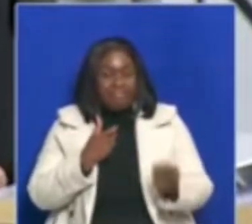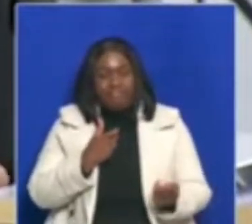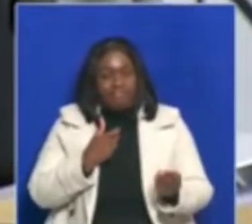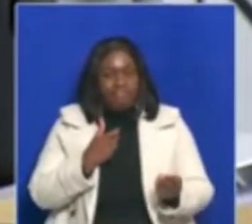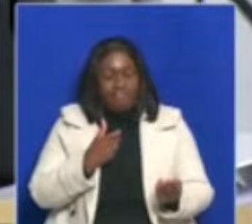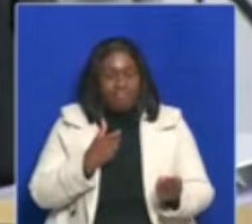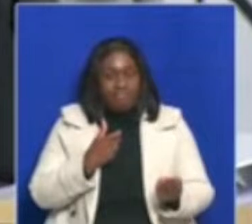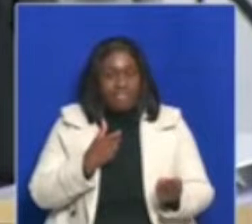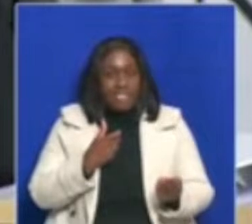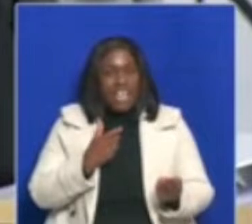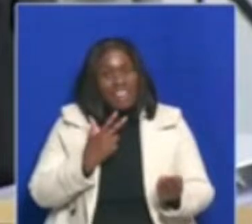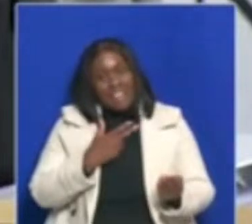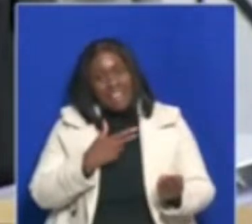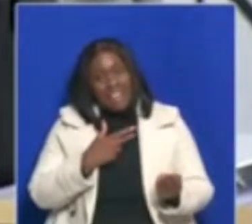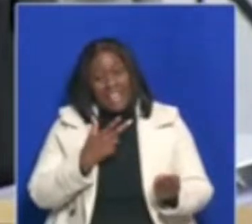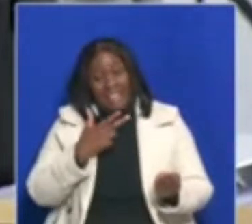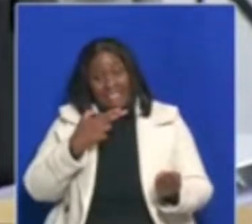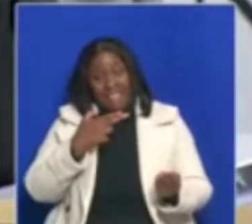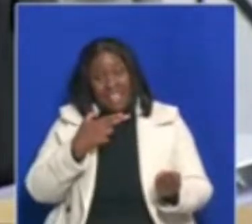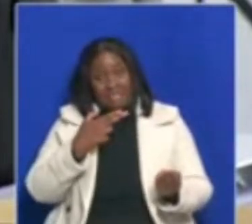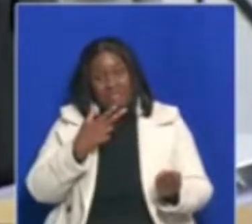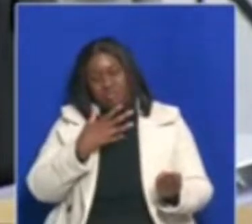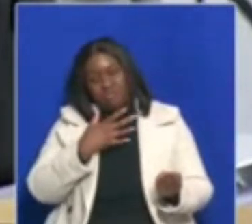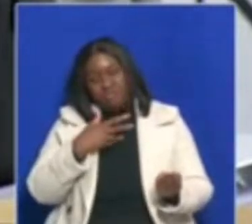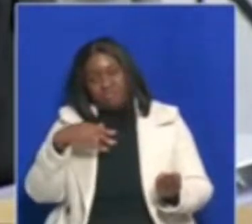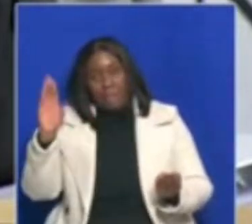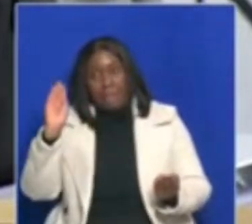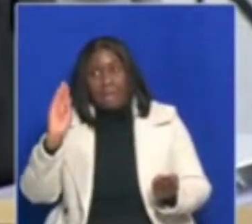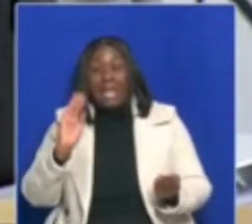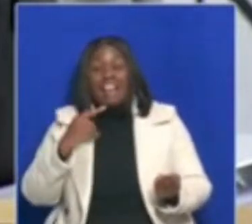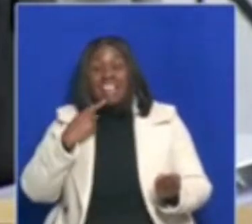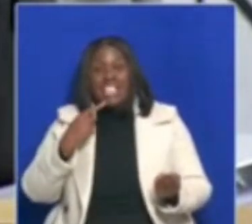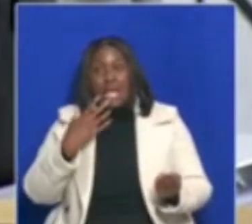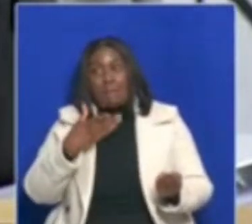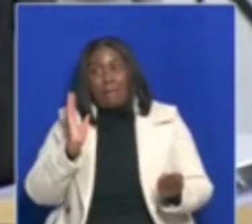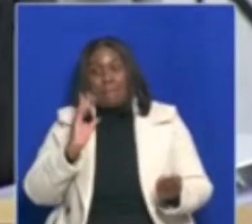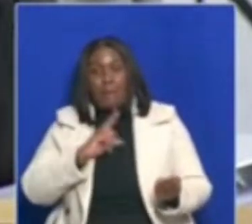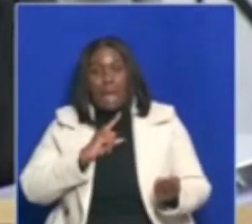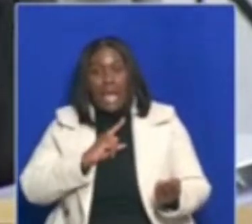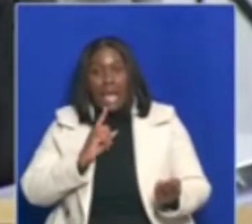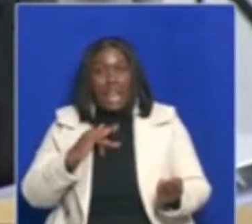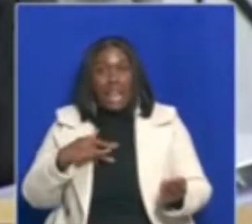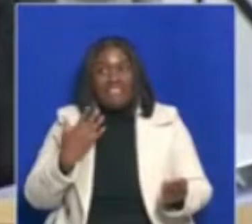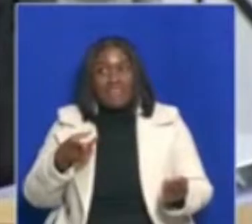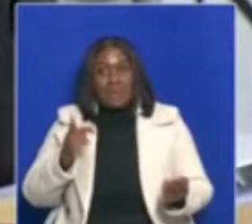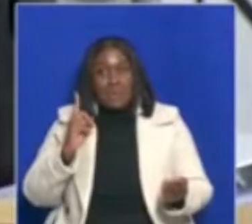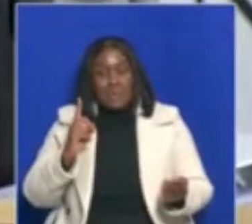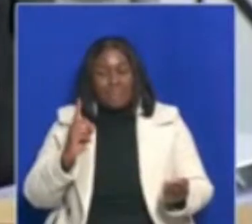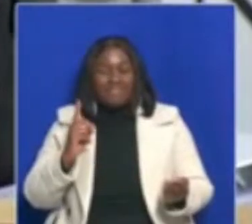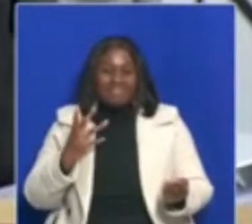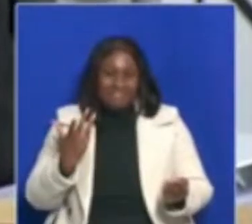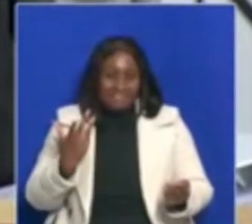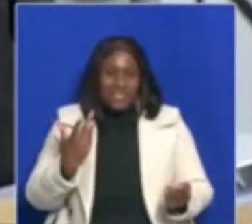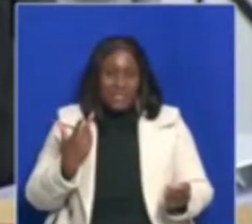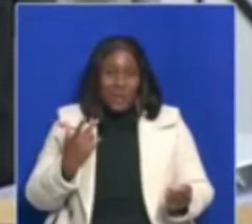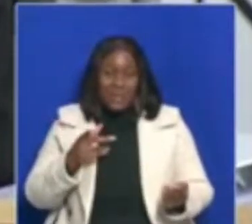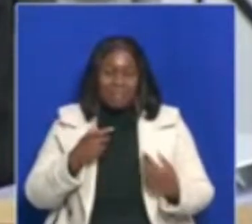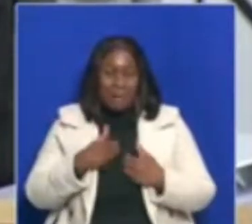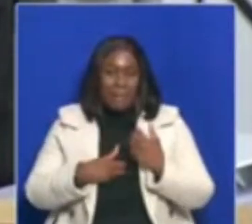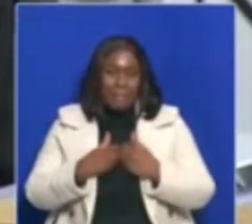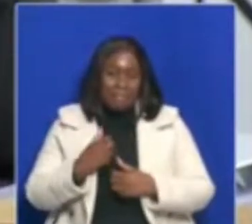scene citing that their lives are in danger whilst they wait for IPID. So we do have a problem in that